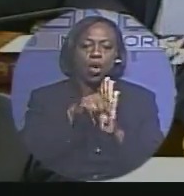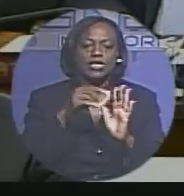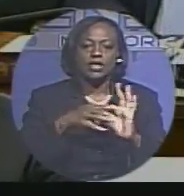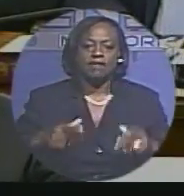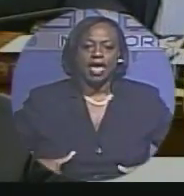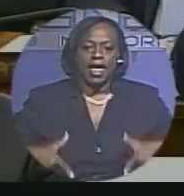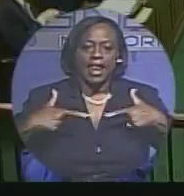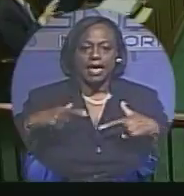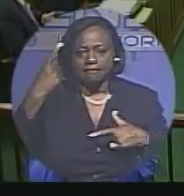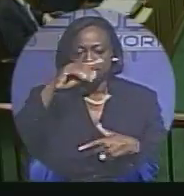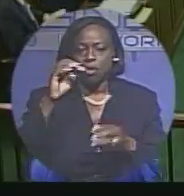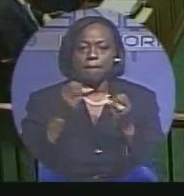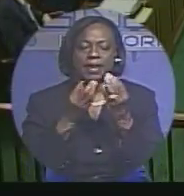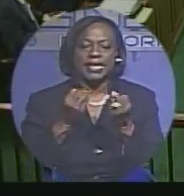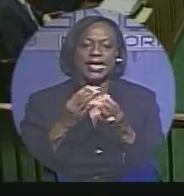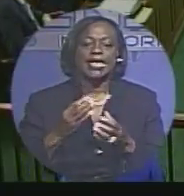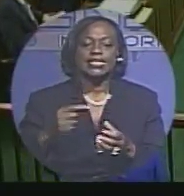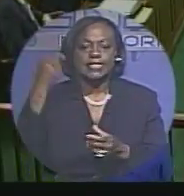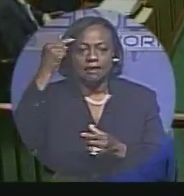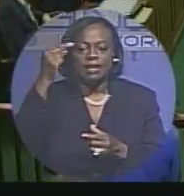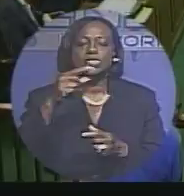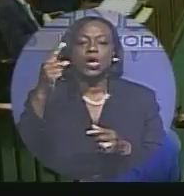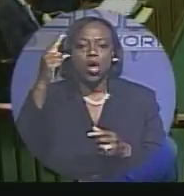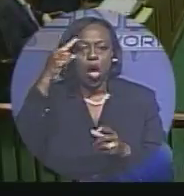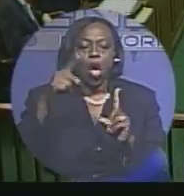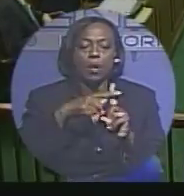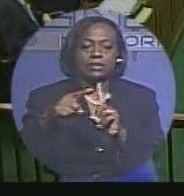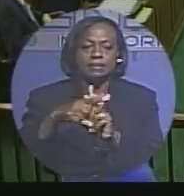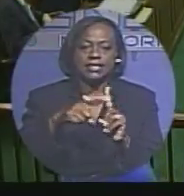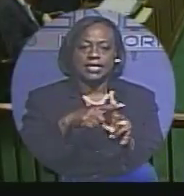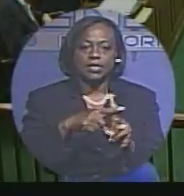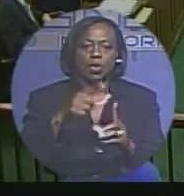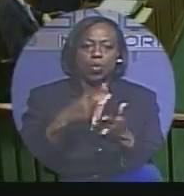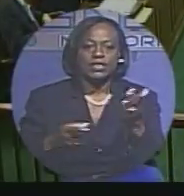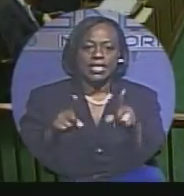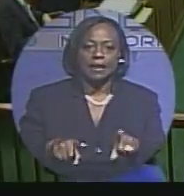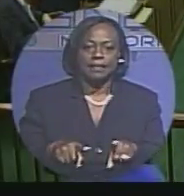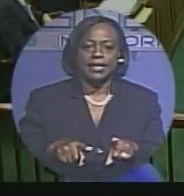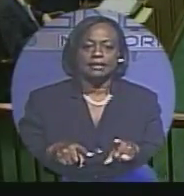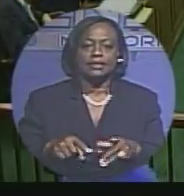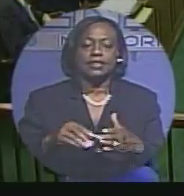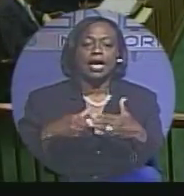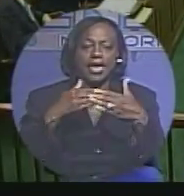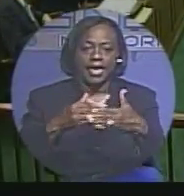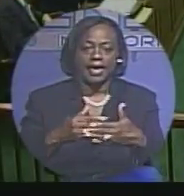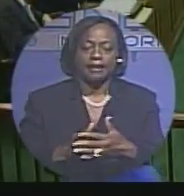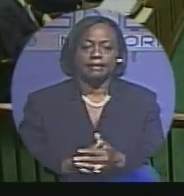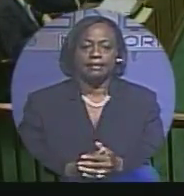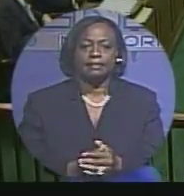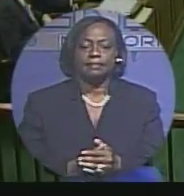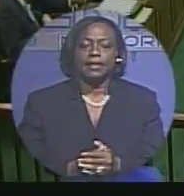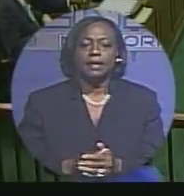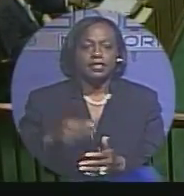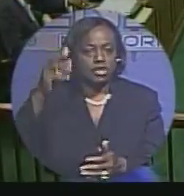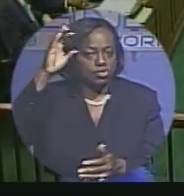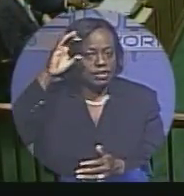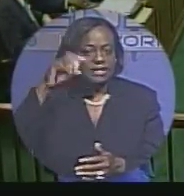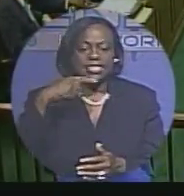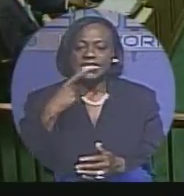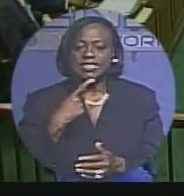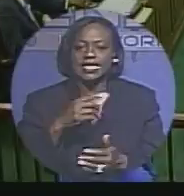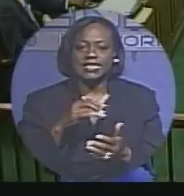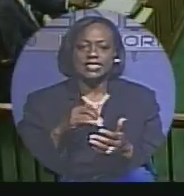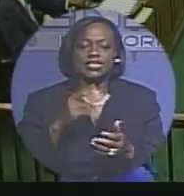government is optimistic about what lies ahead, and those who doubt what they can do will be in for a surprise. Mr. Christie also spoke